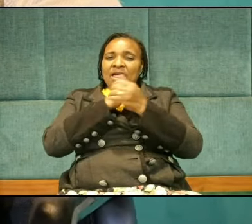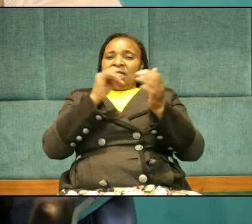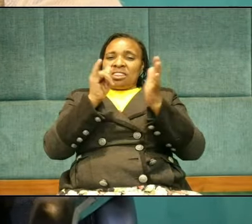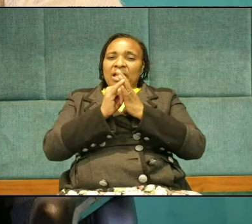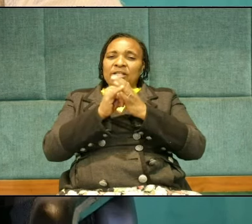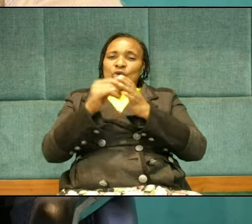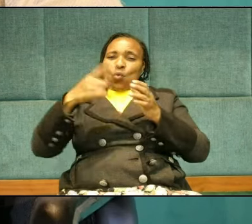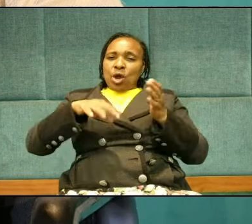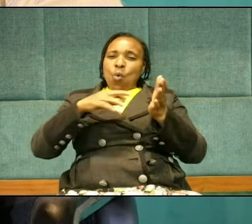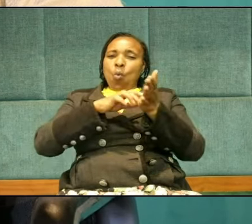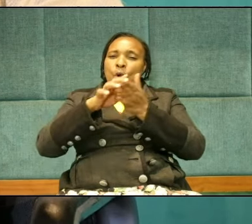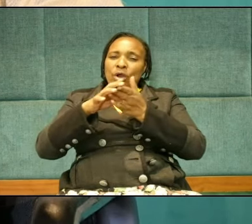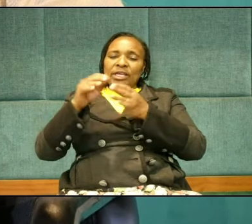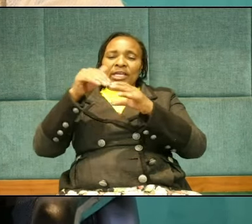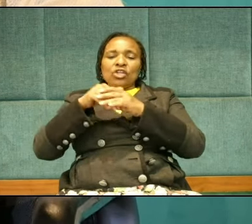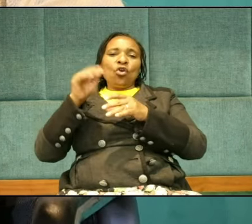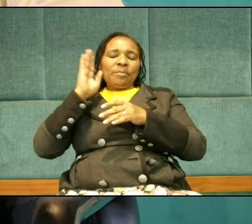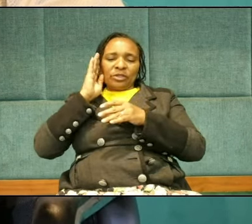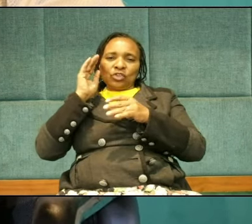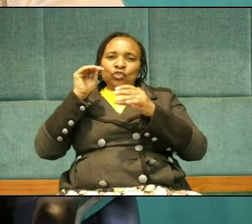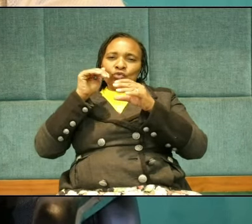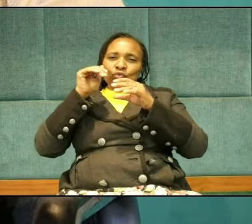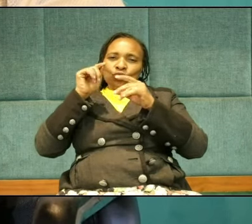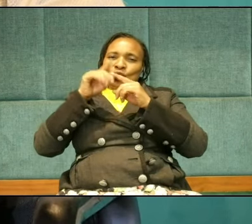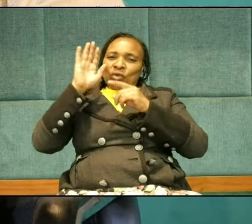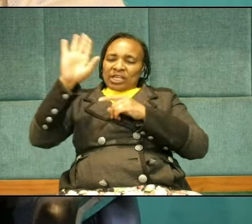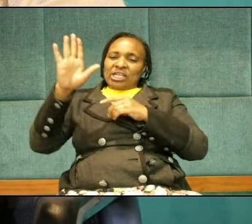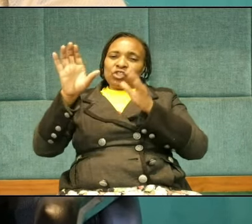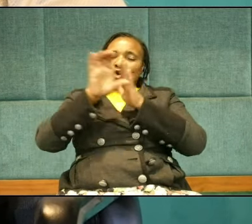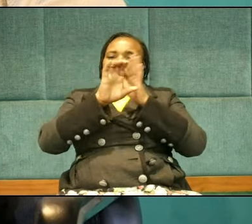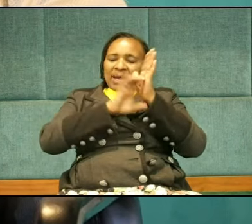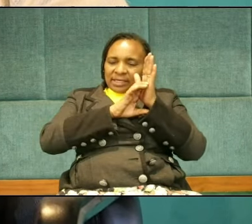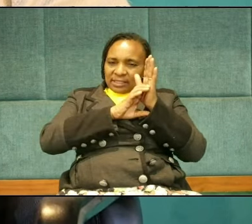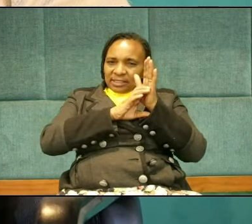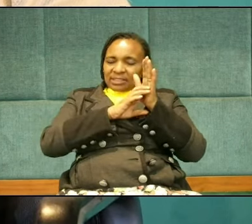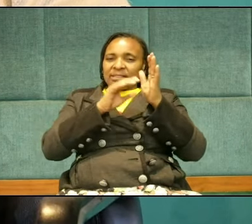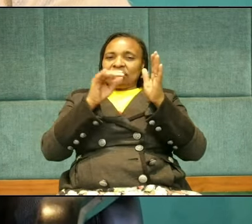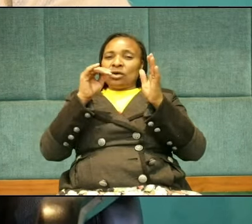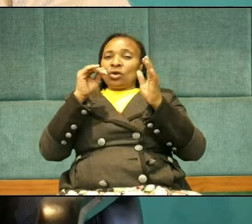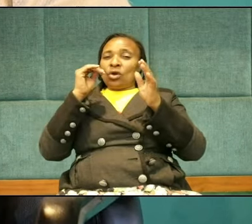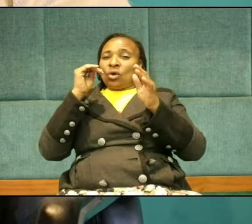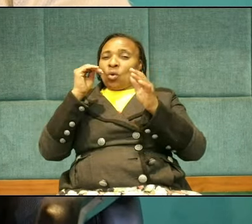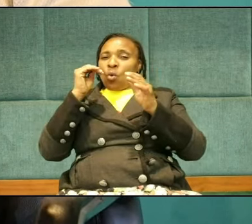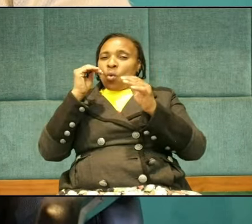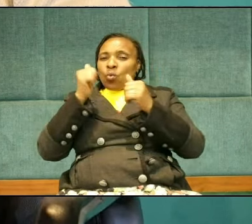that we walk in obedience to his commands, as you have heard